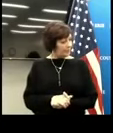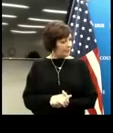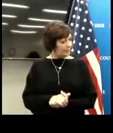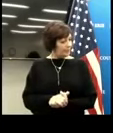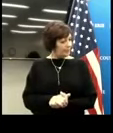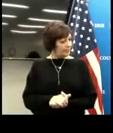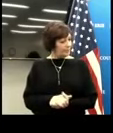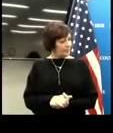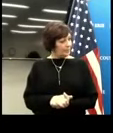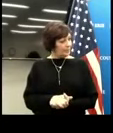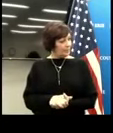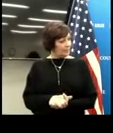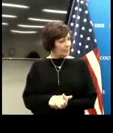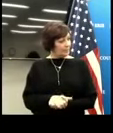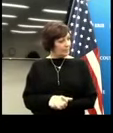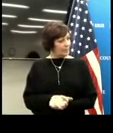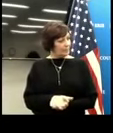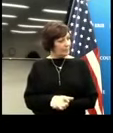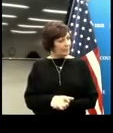WBEN?